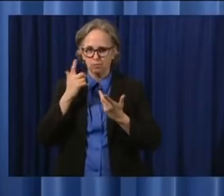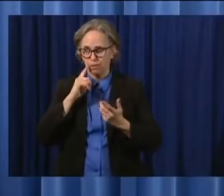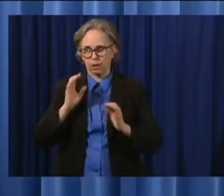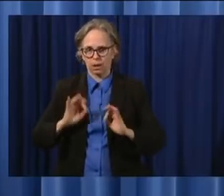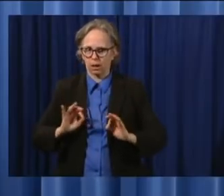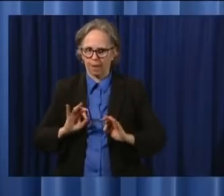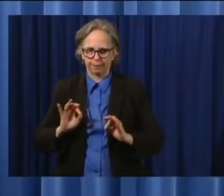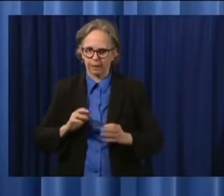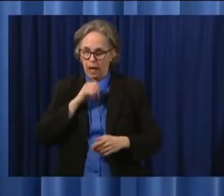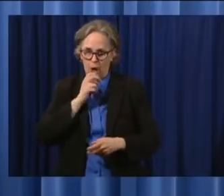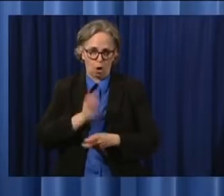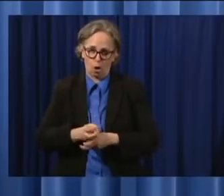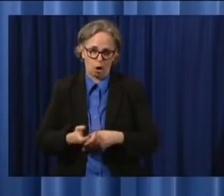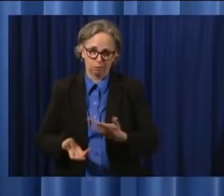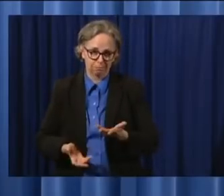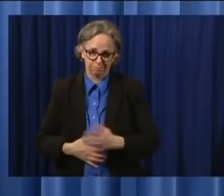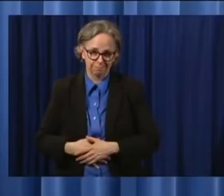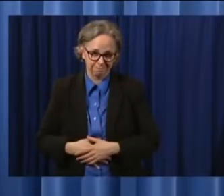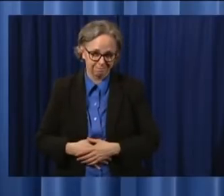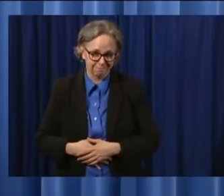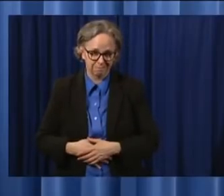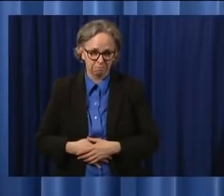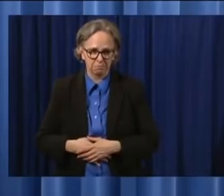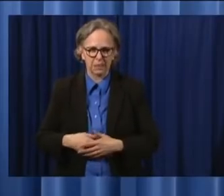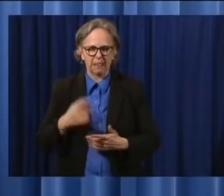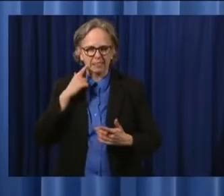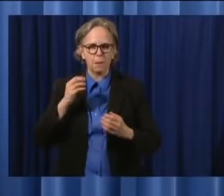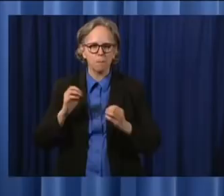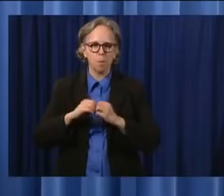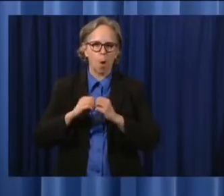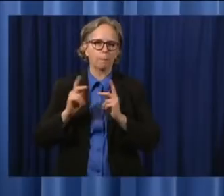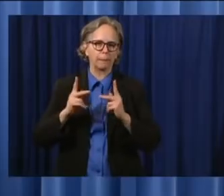and more people who are going to do this.